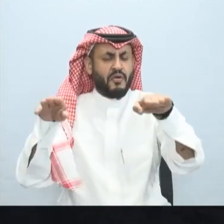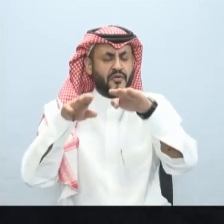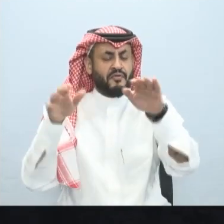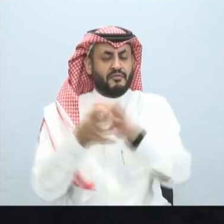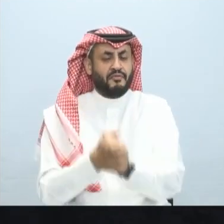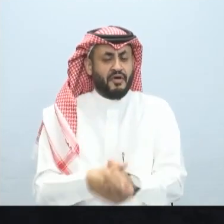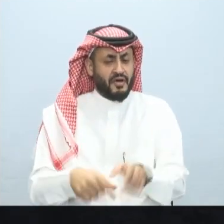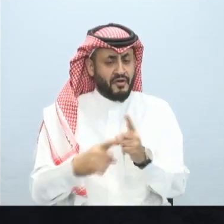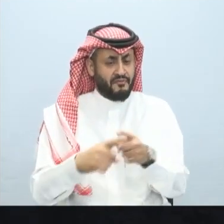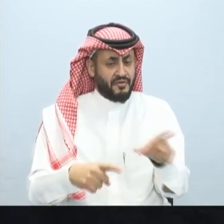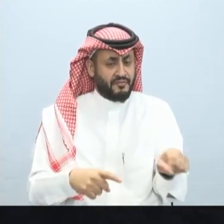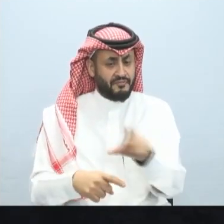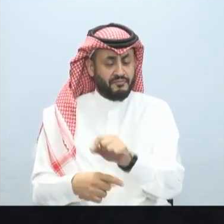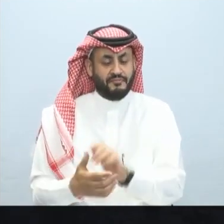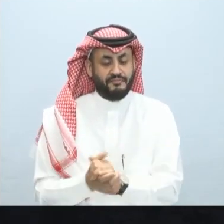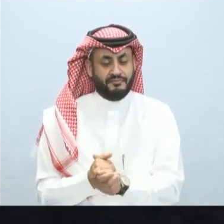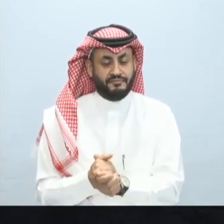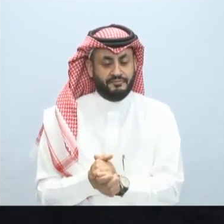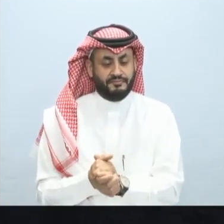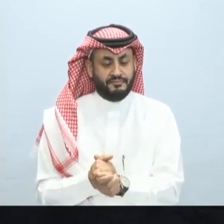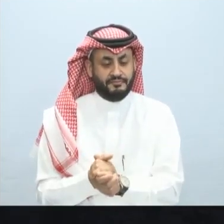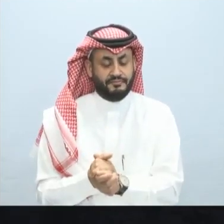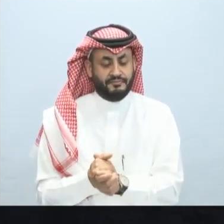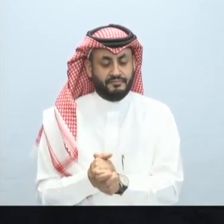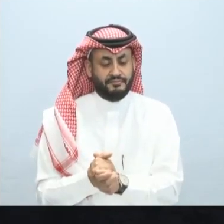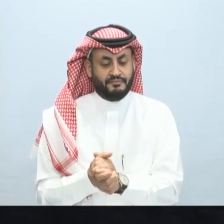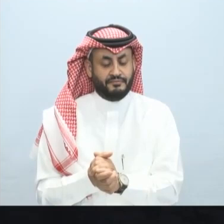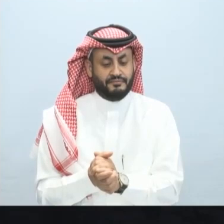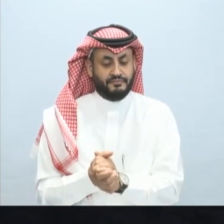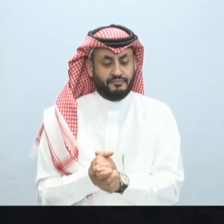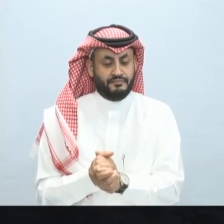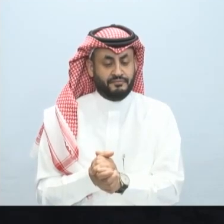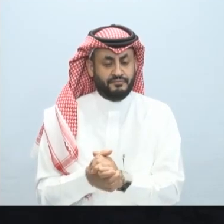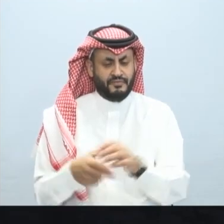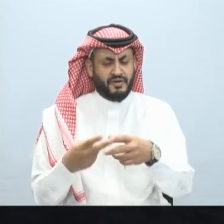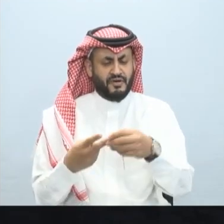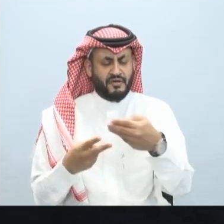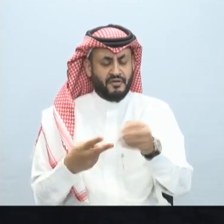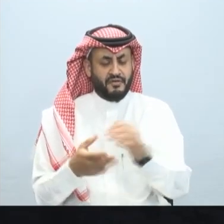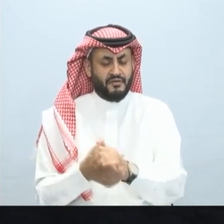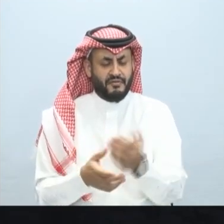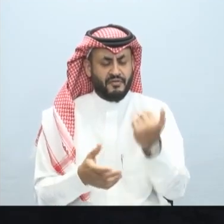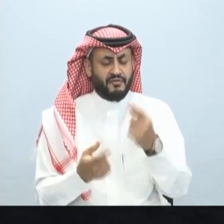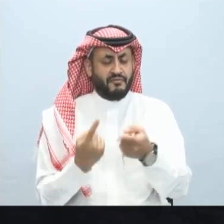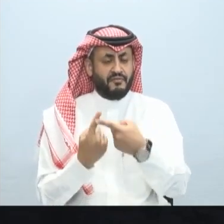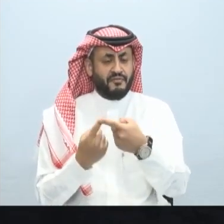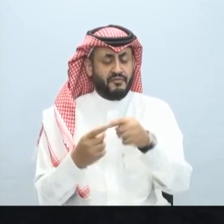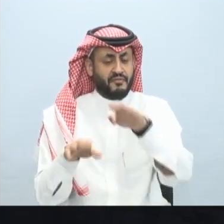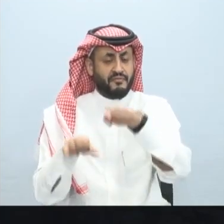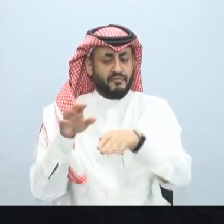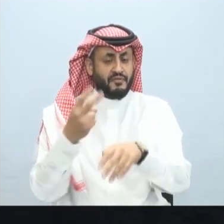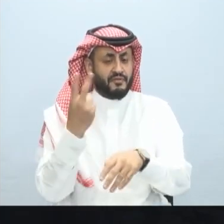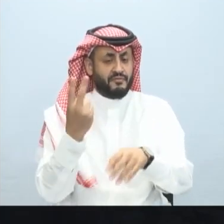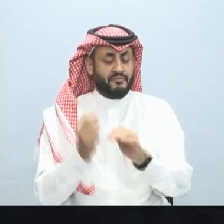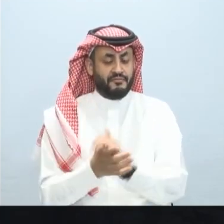and positive. So we are going to leave the two and we're going to go back to the first, which is the